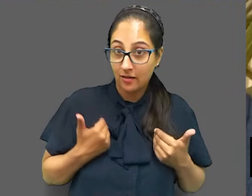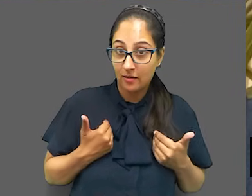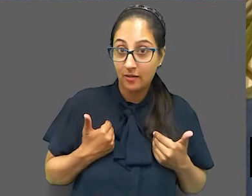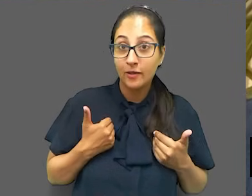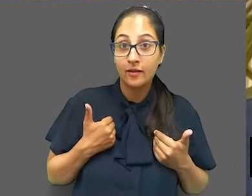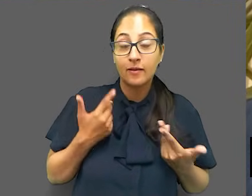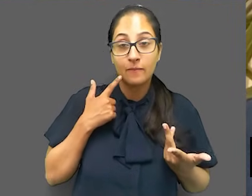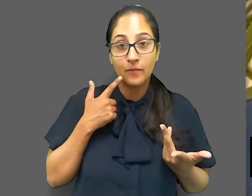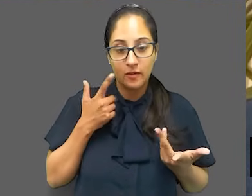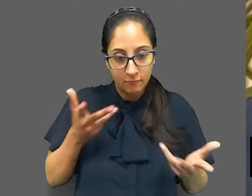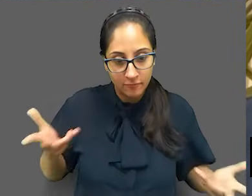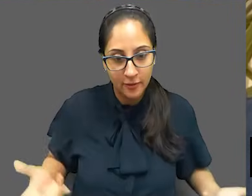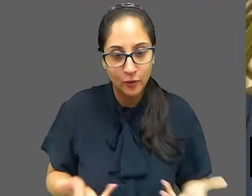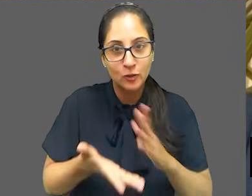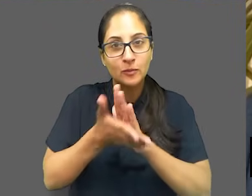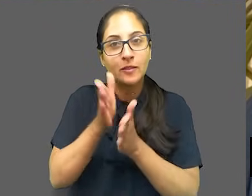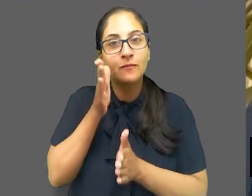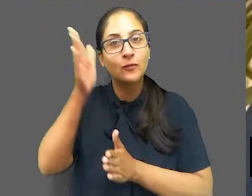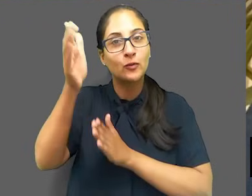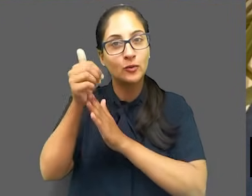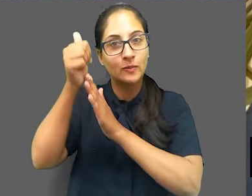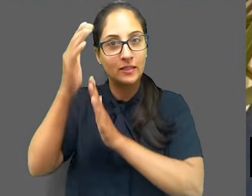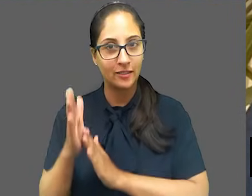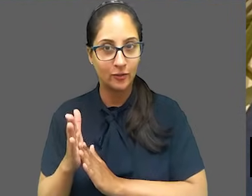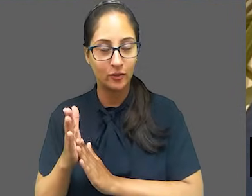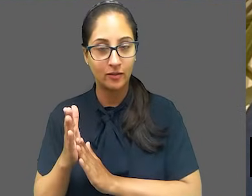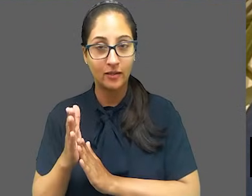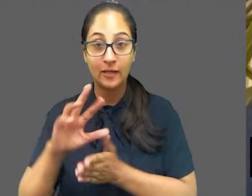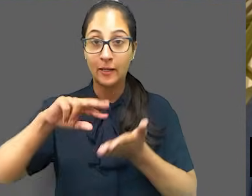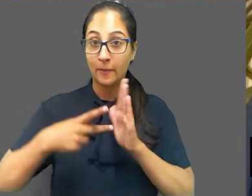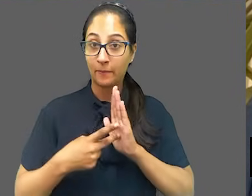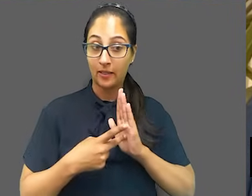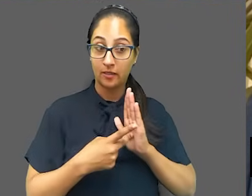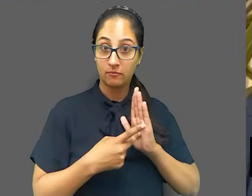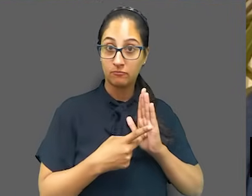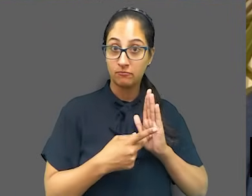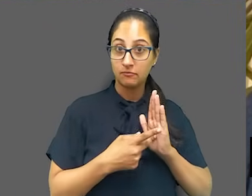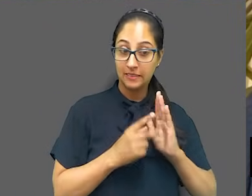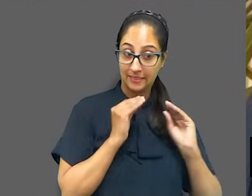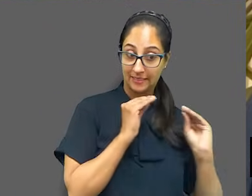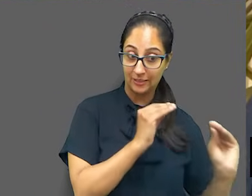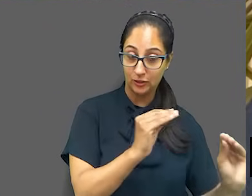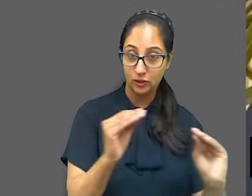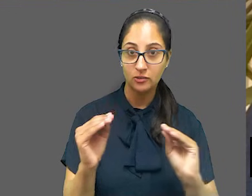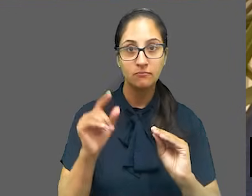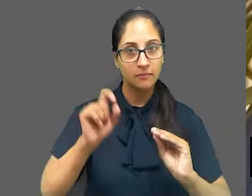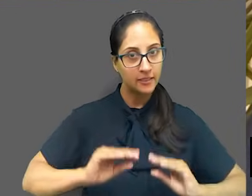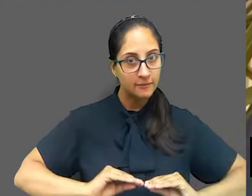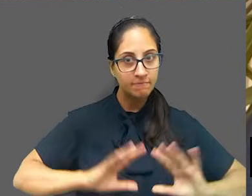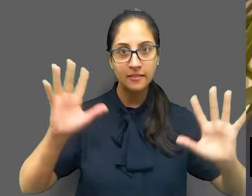in the religious formation of Ismaili students globally,